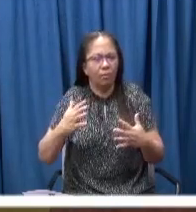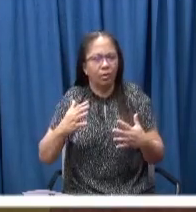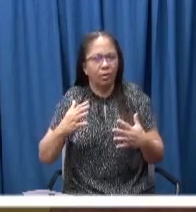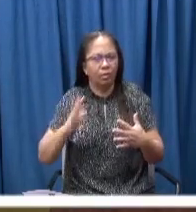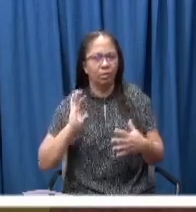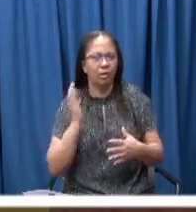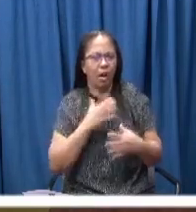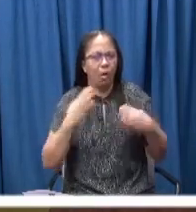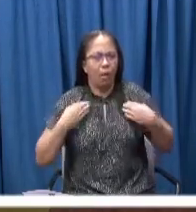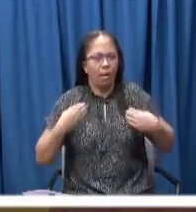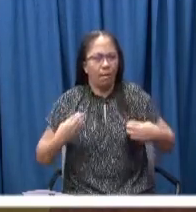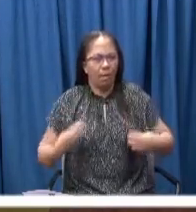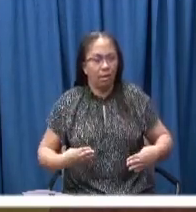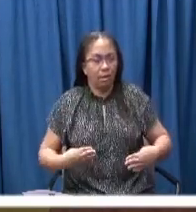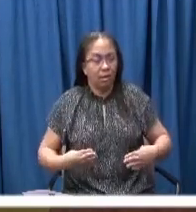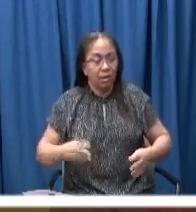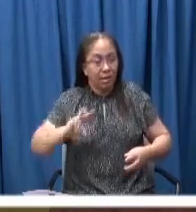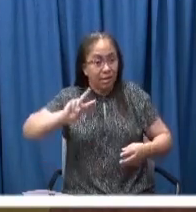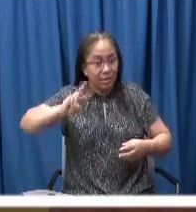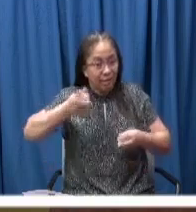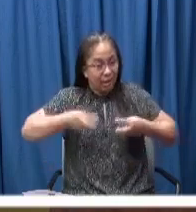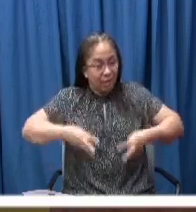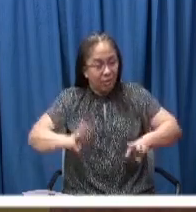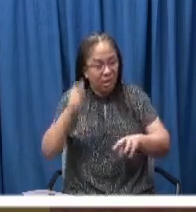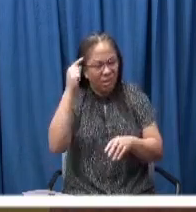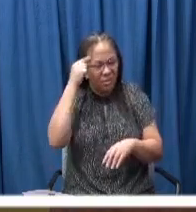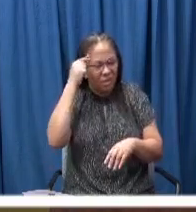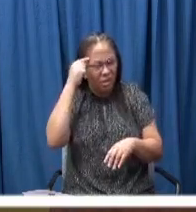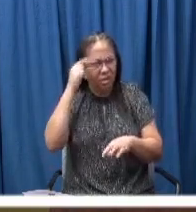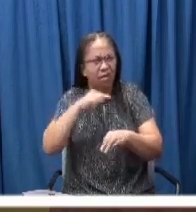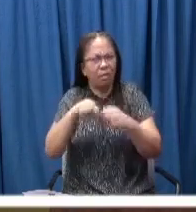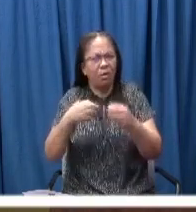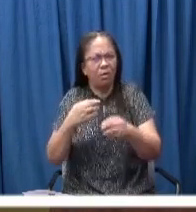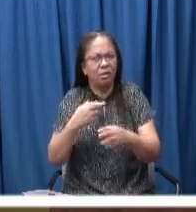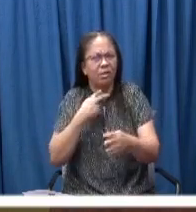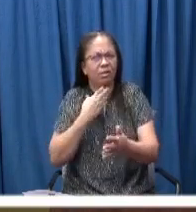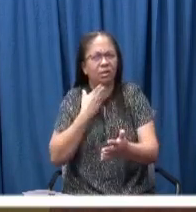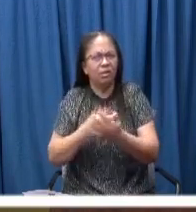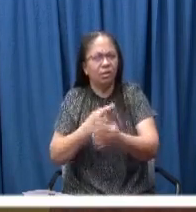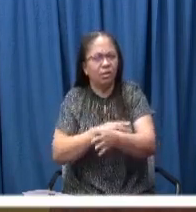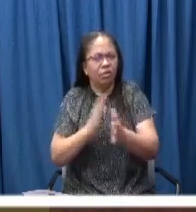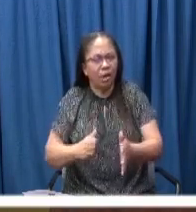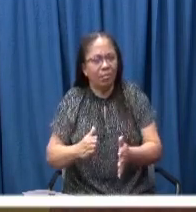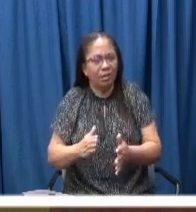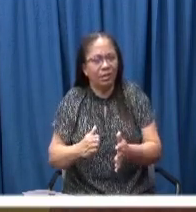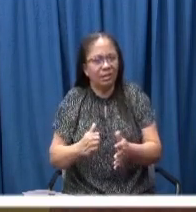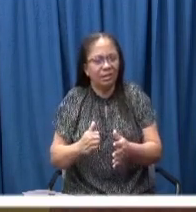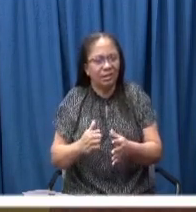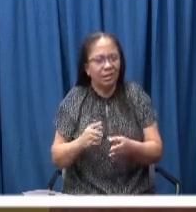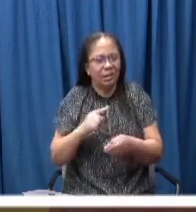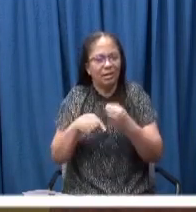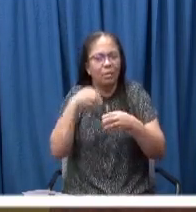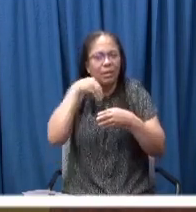we understand the second understanding of the Good Shepherd, which is the internal sense of this